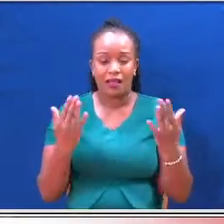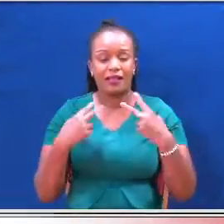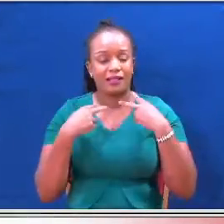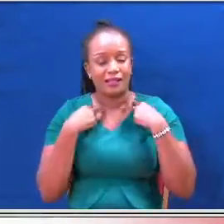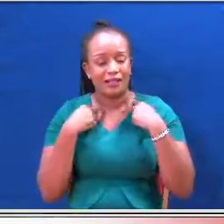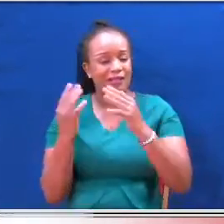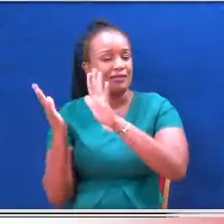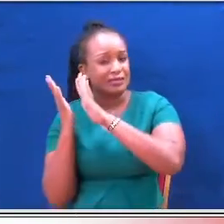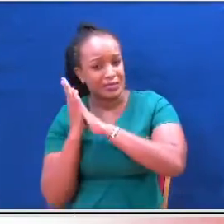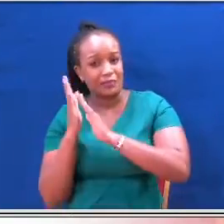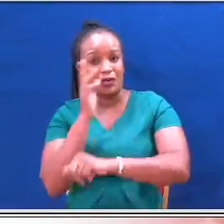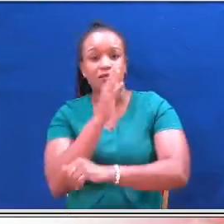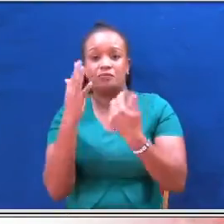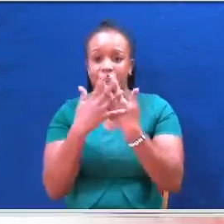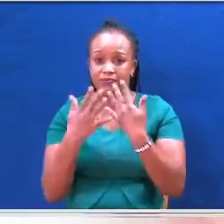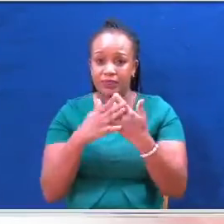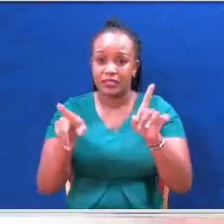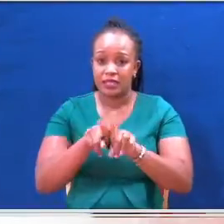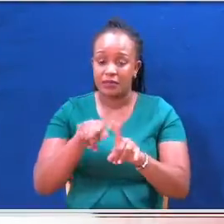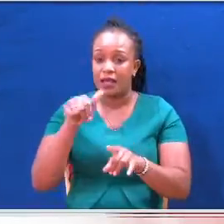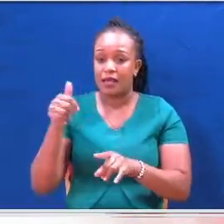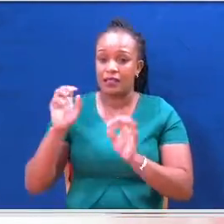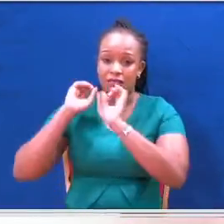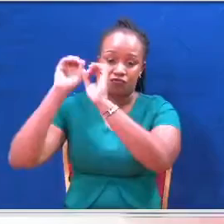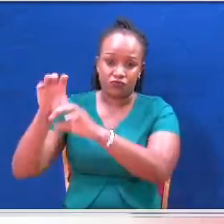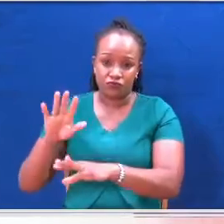cells, while others got deported.